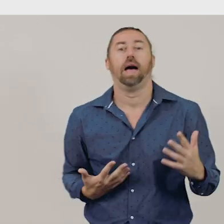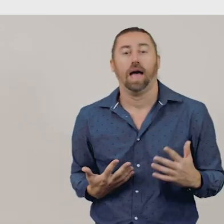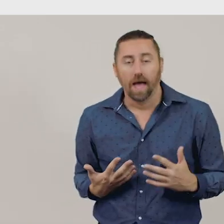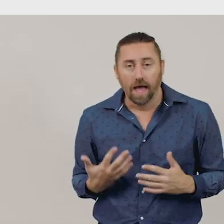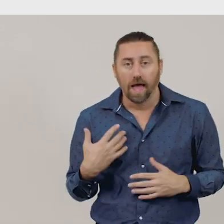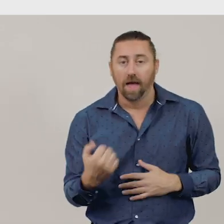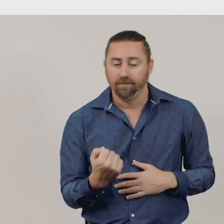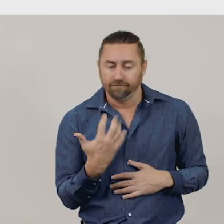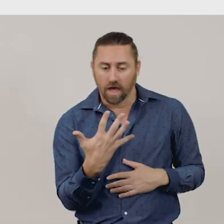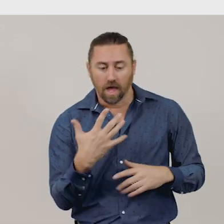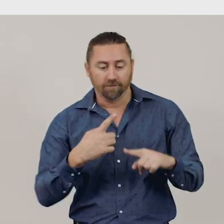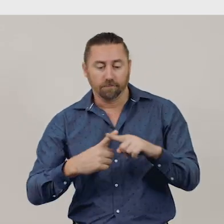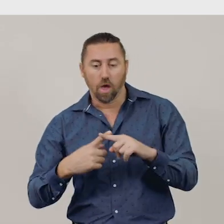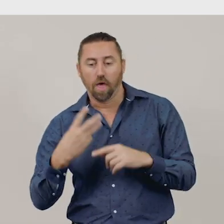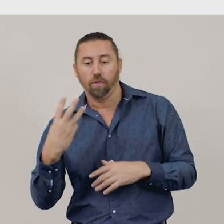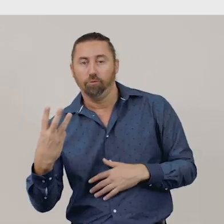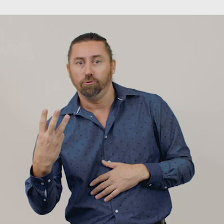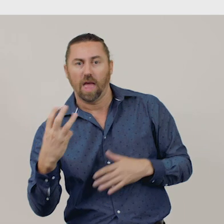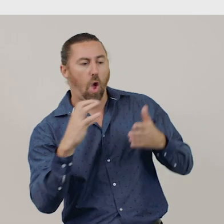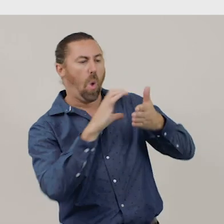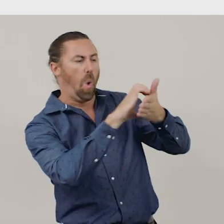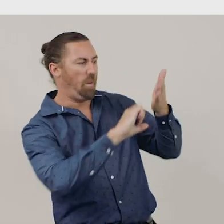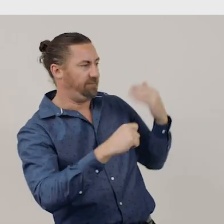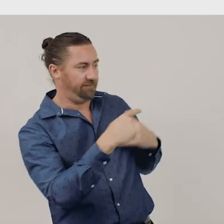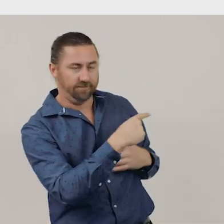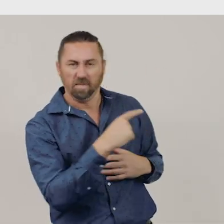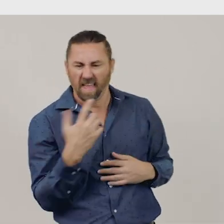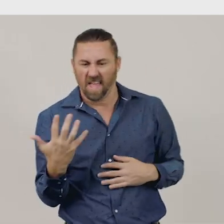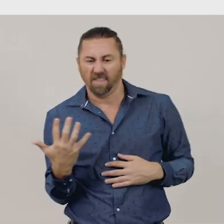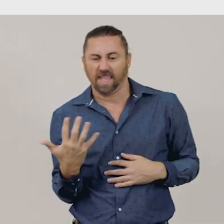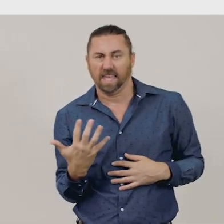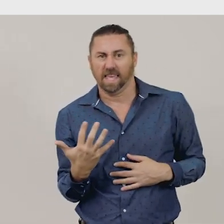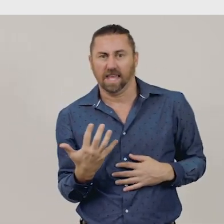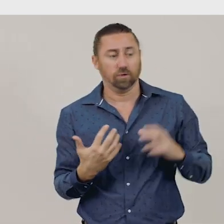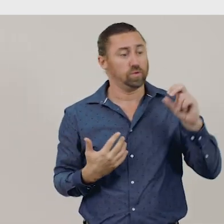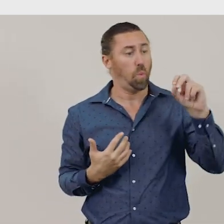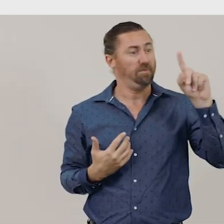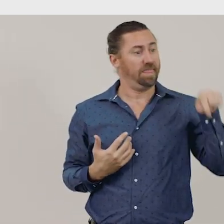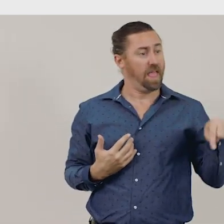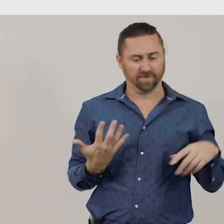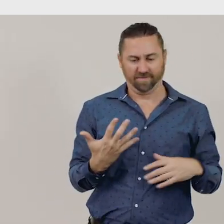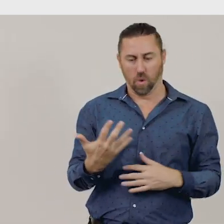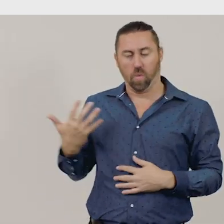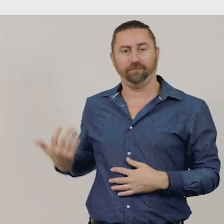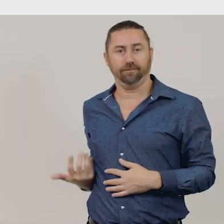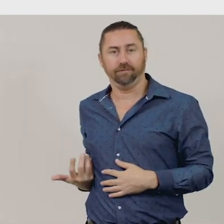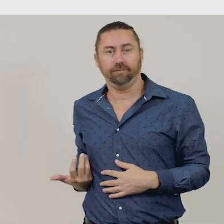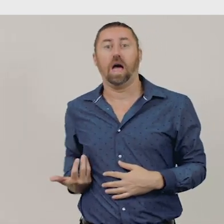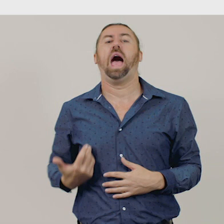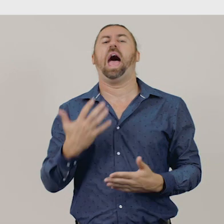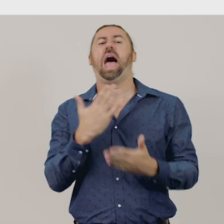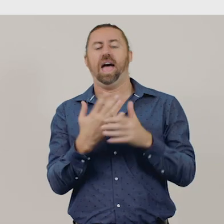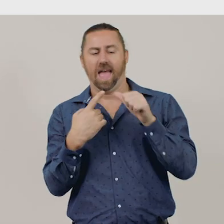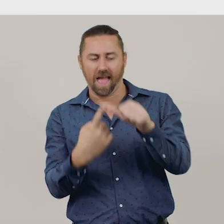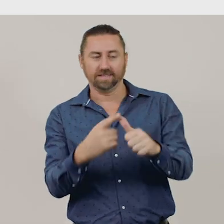subtract 3 lots of 5, so we would subtract 15 from 12,000. This gives us our